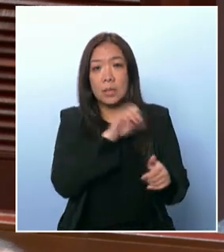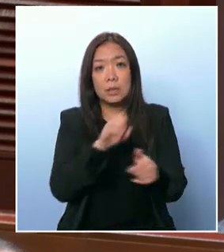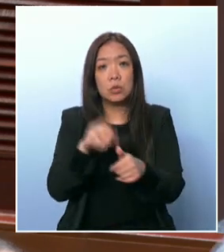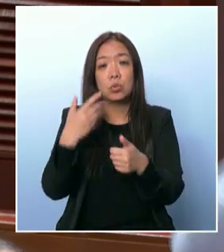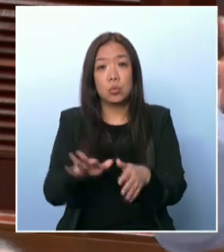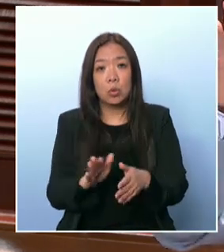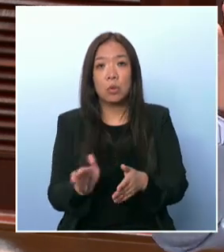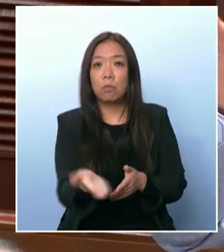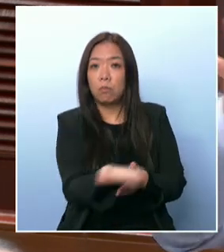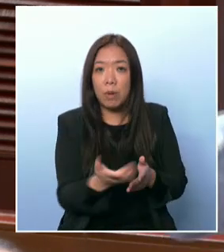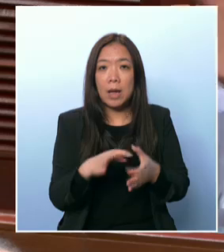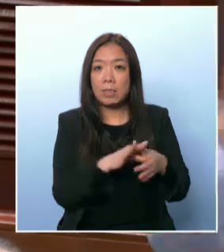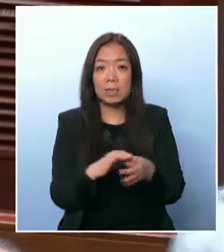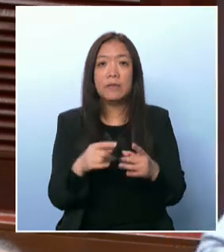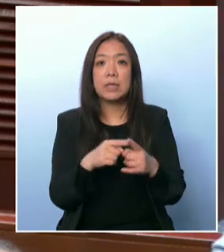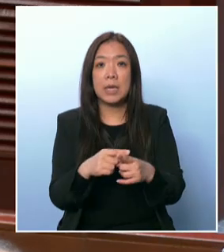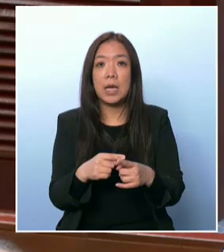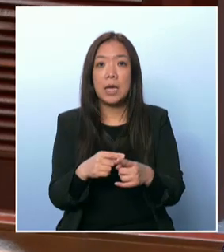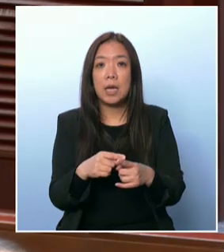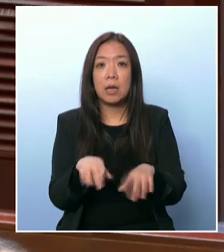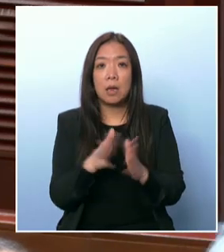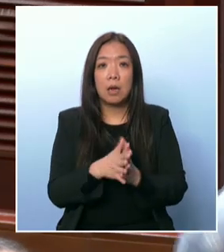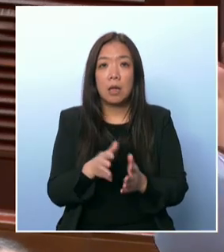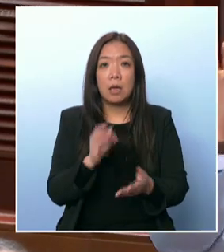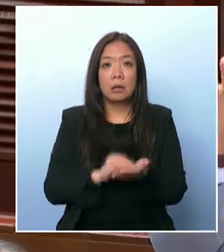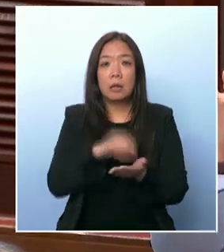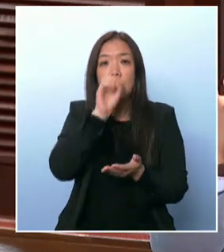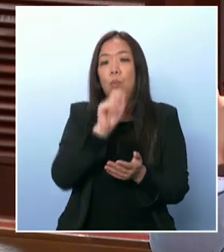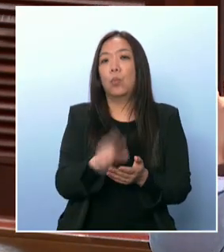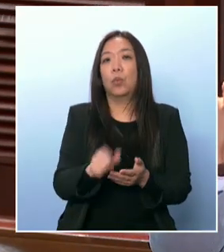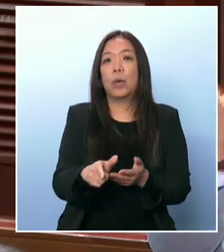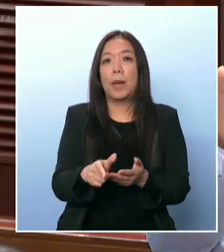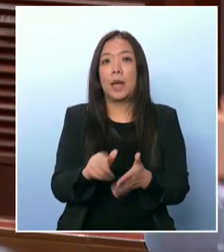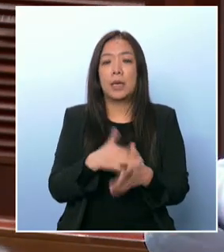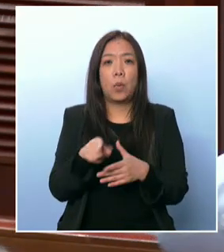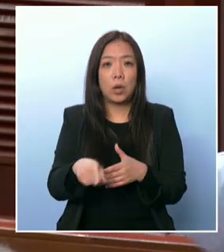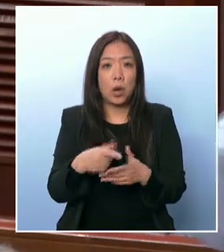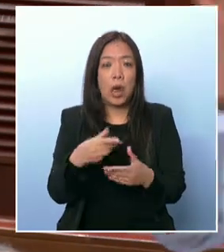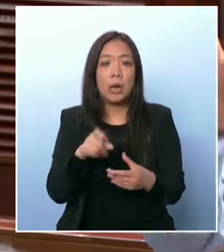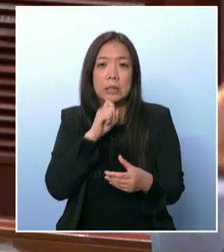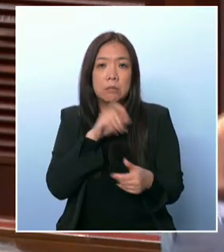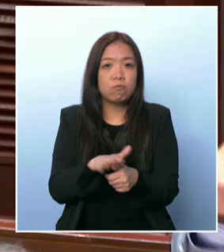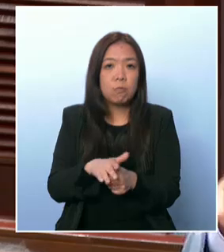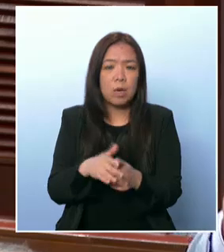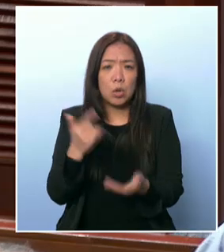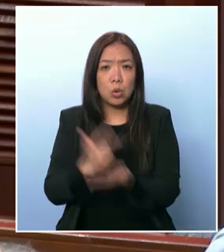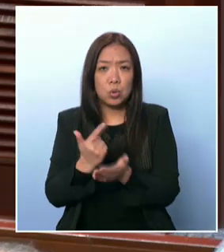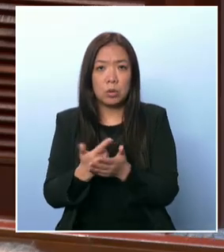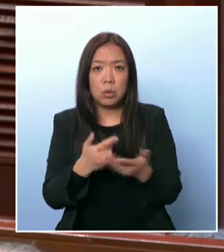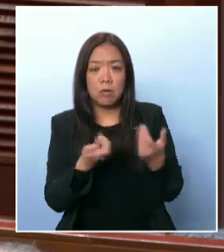was objecting to it. So you said that you have consulted the stakeholders. Of course, they would not be